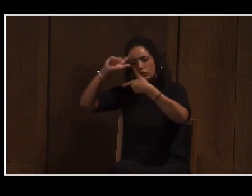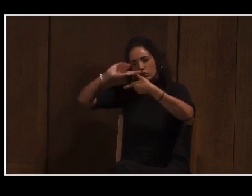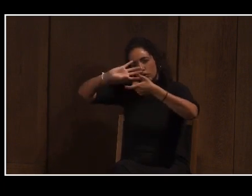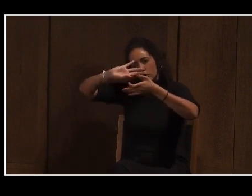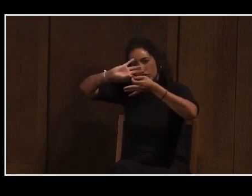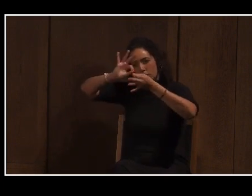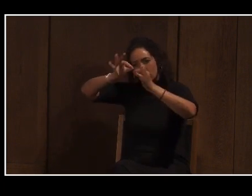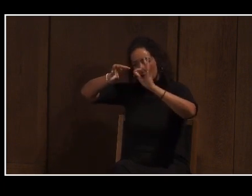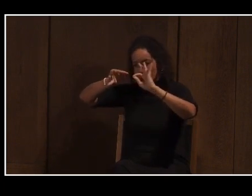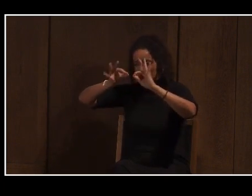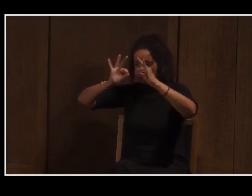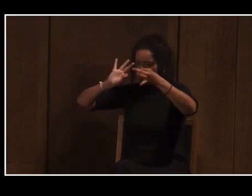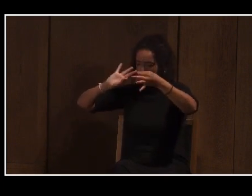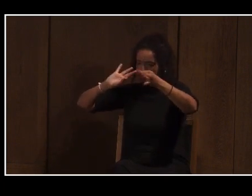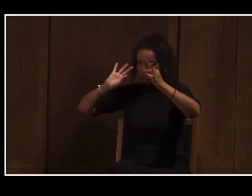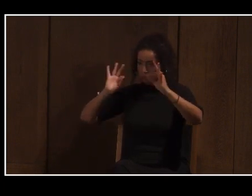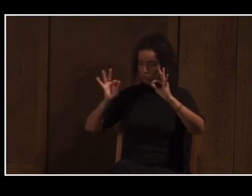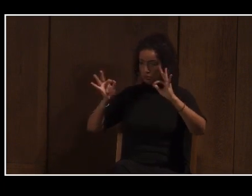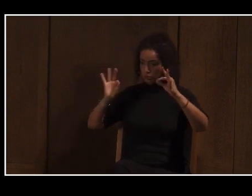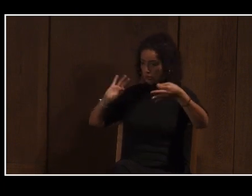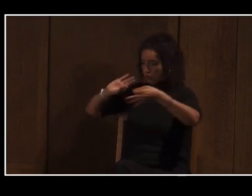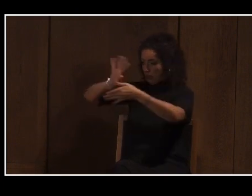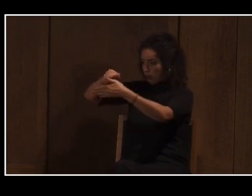they talk about code switching.